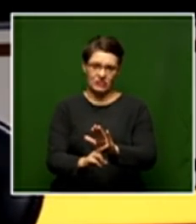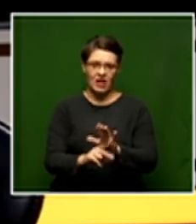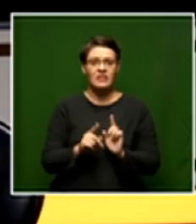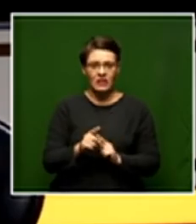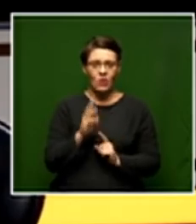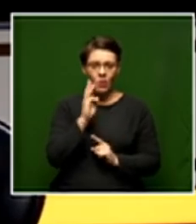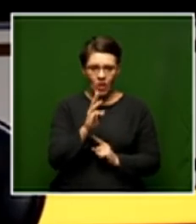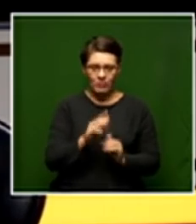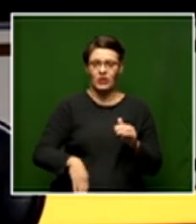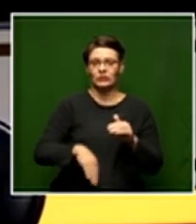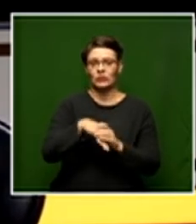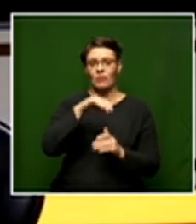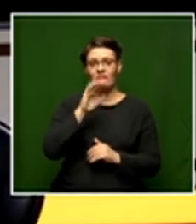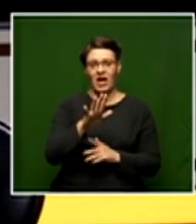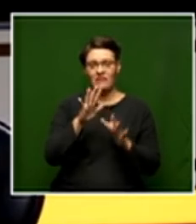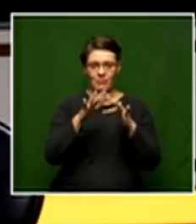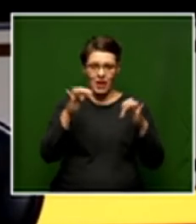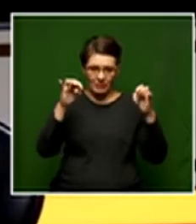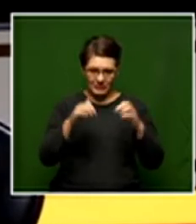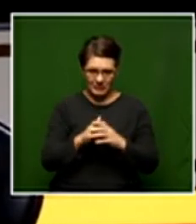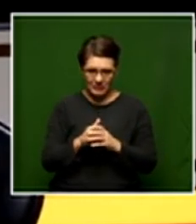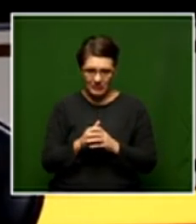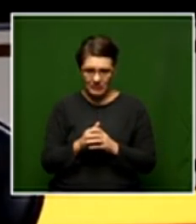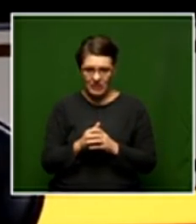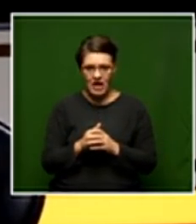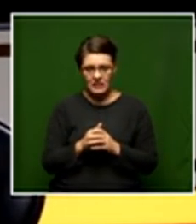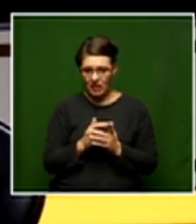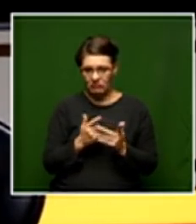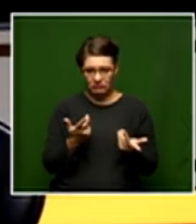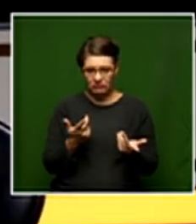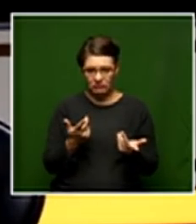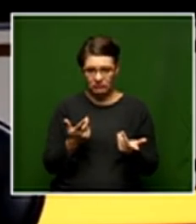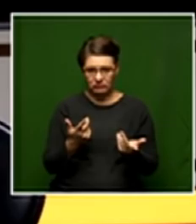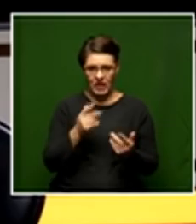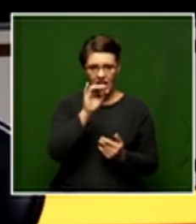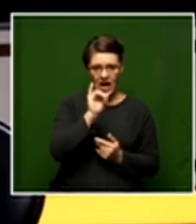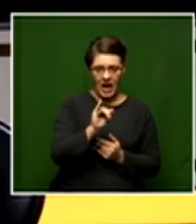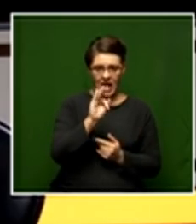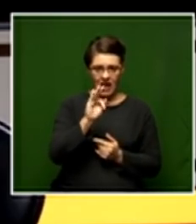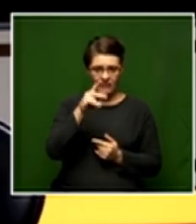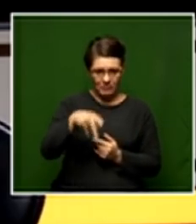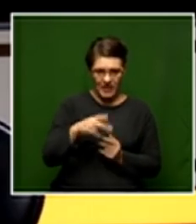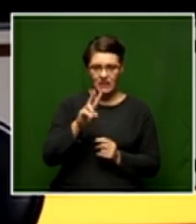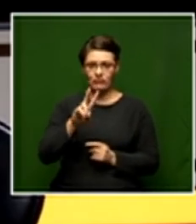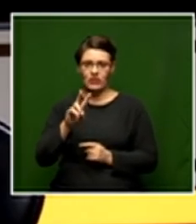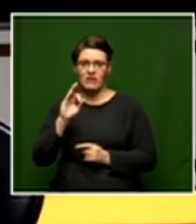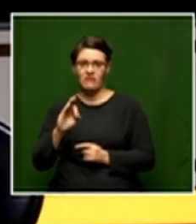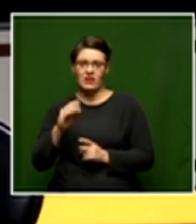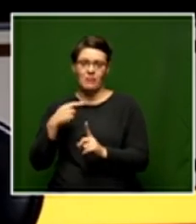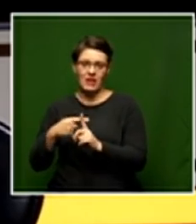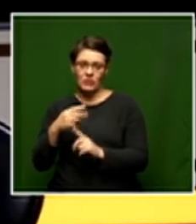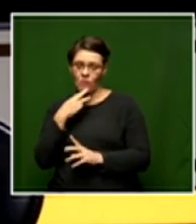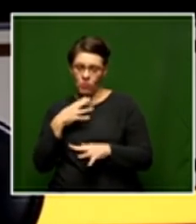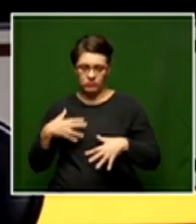those will be the top 5 in Parliament. It's an absolute ding-dong between the IFP and the Freedom Front Plus as to who